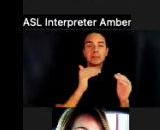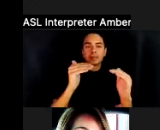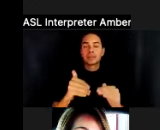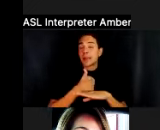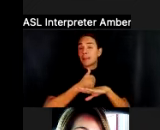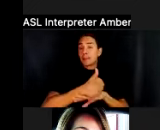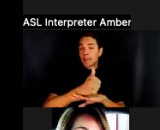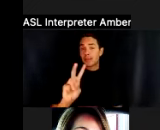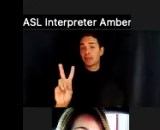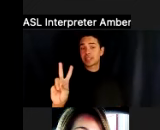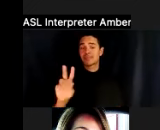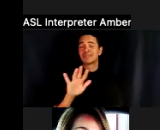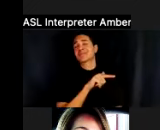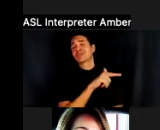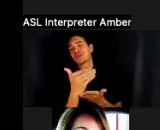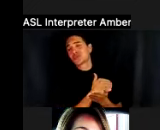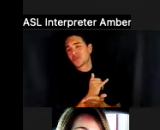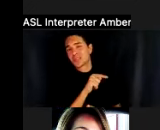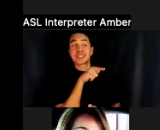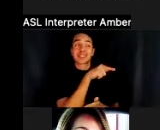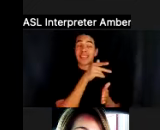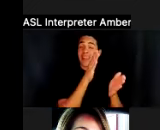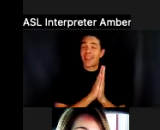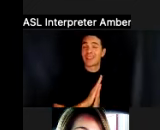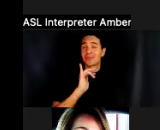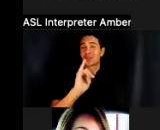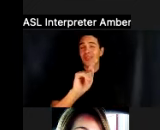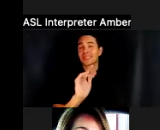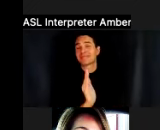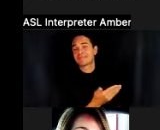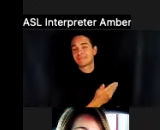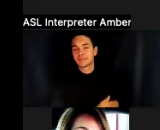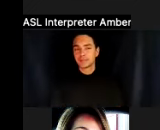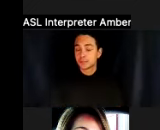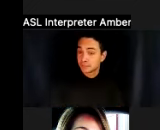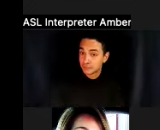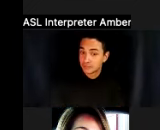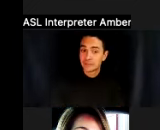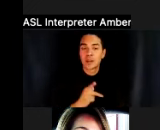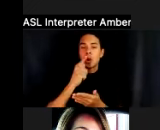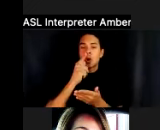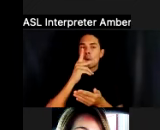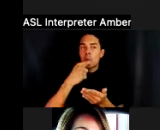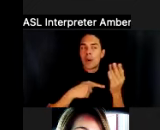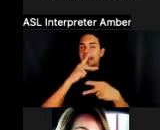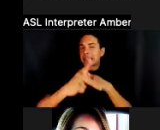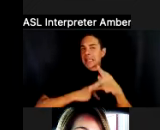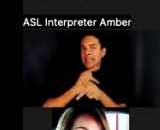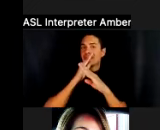it. So I was sort of wondering, this made me think, what kind of silences do we